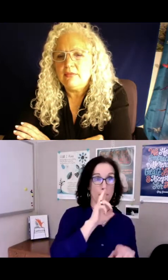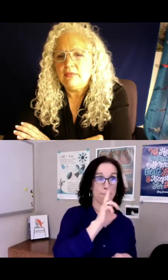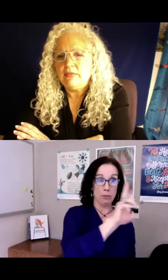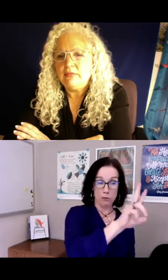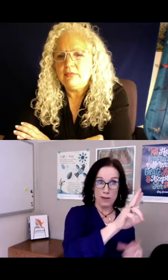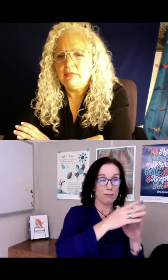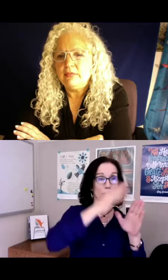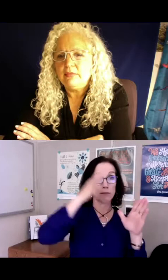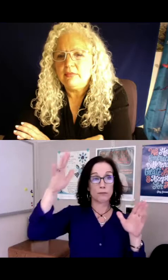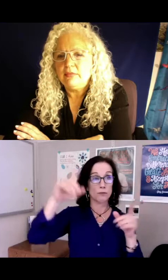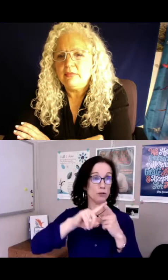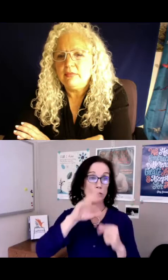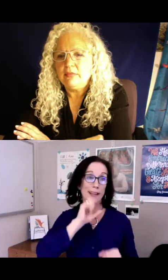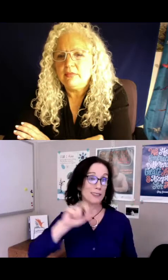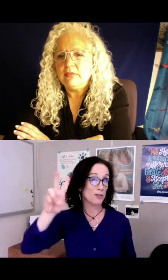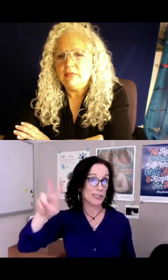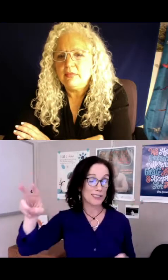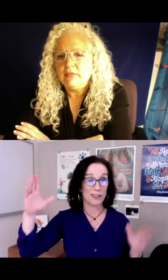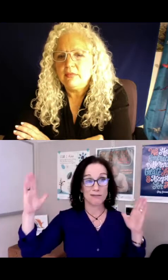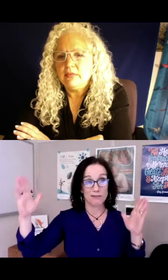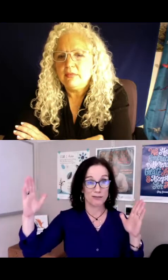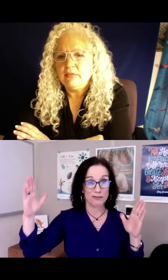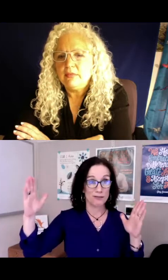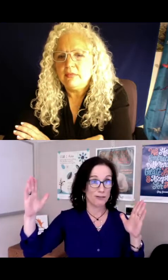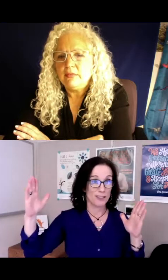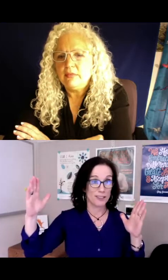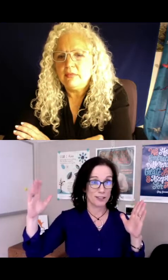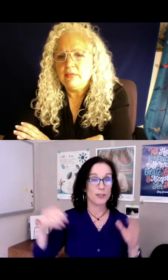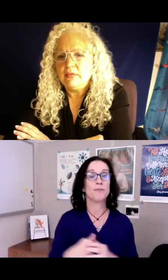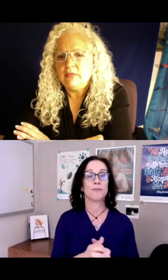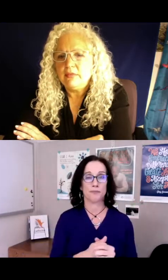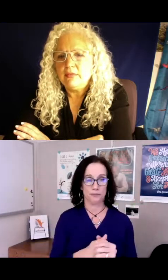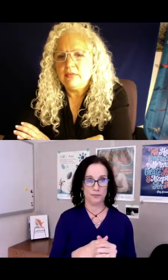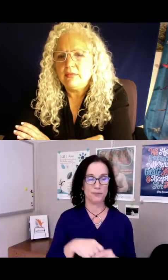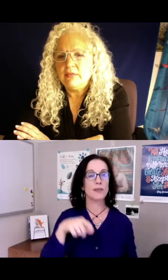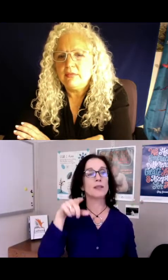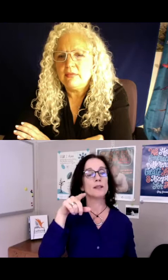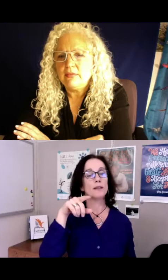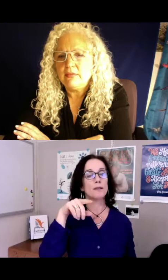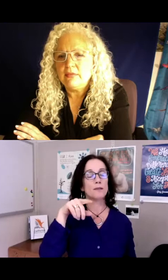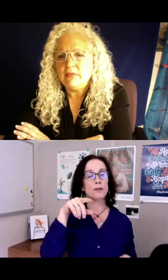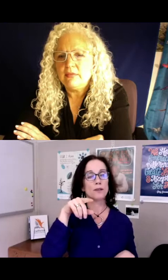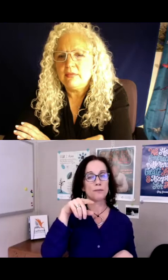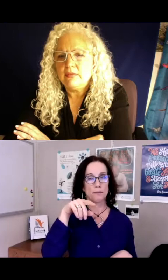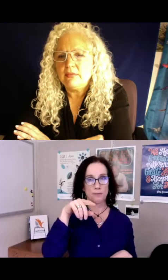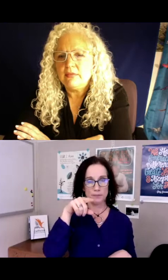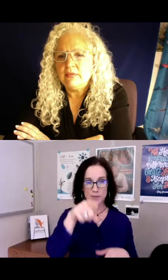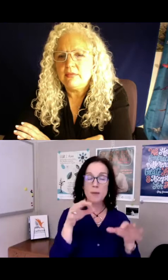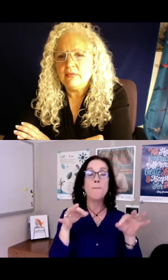And from the age of 3 on to age 22, that's the age range that we provide services